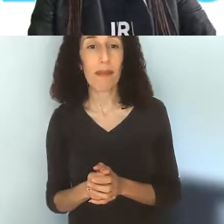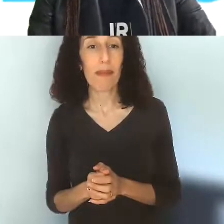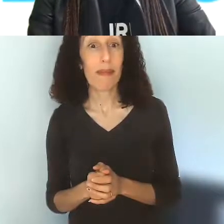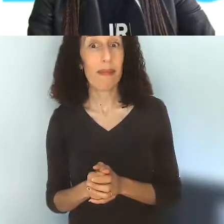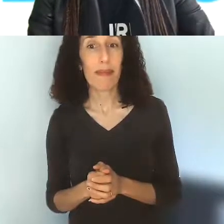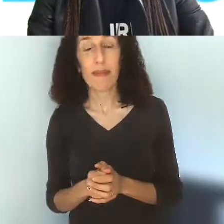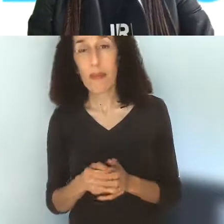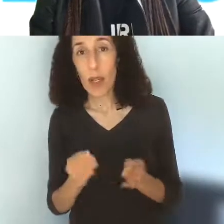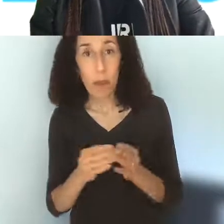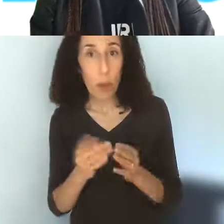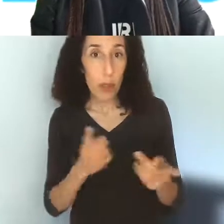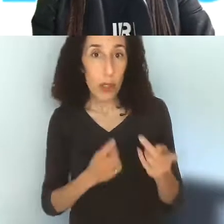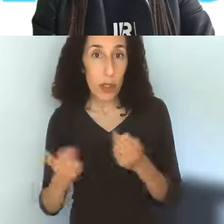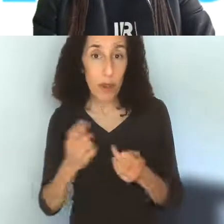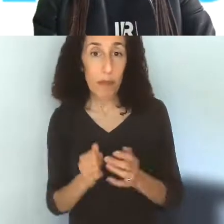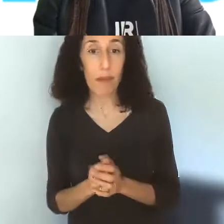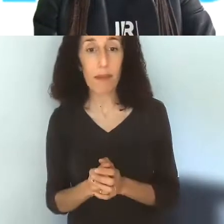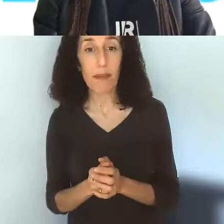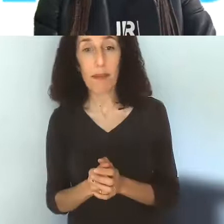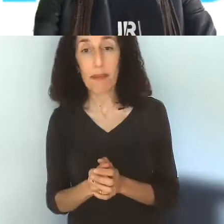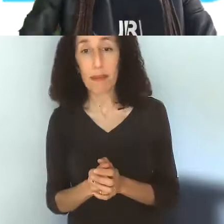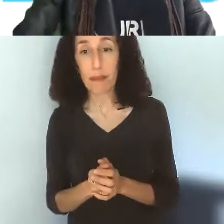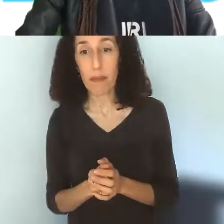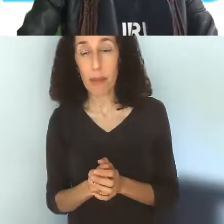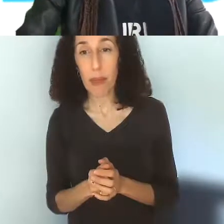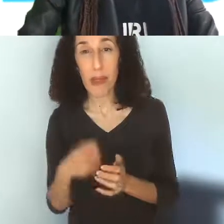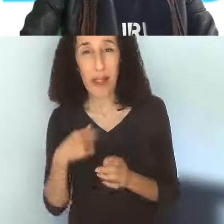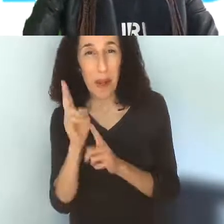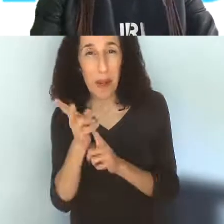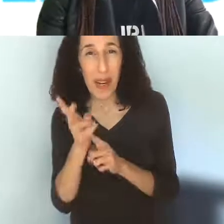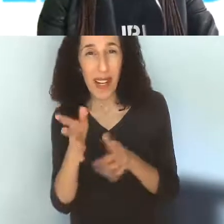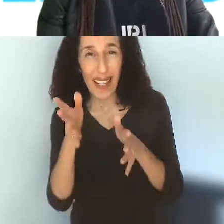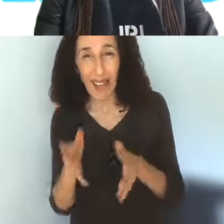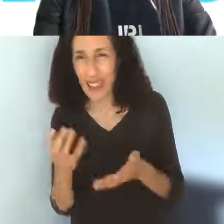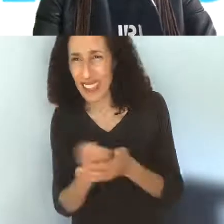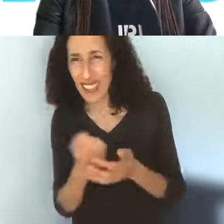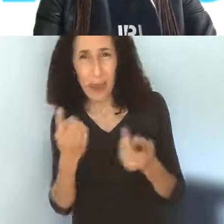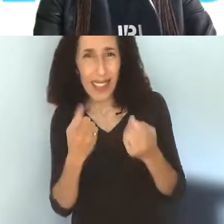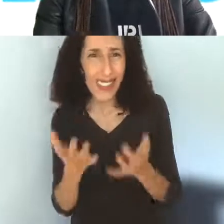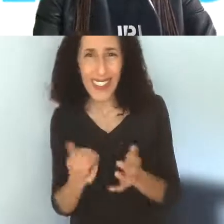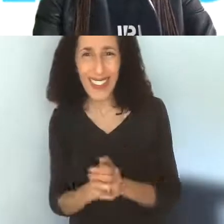Any other questions? We have just 2 minutes left.